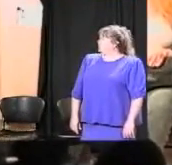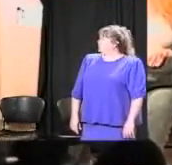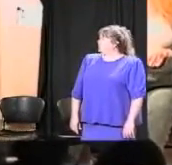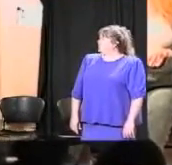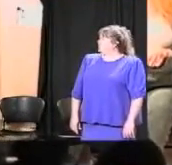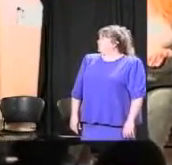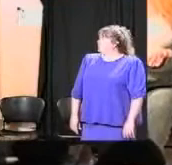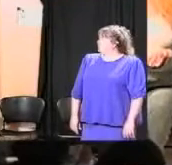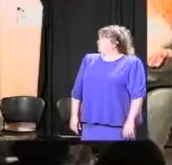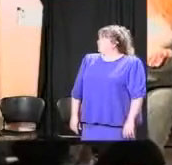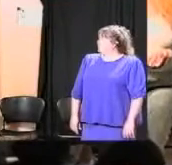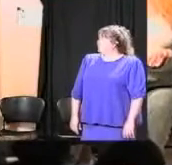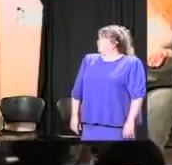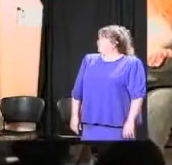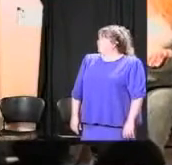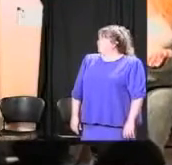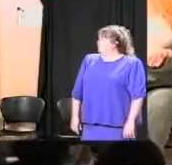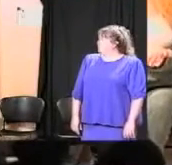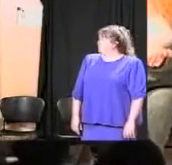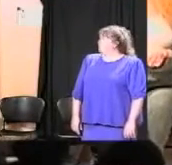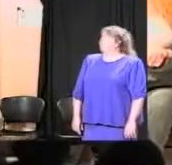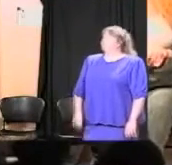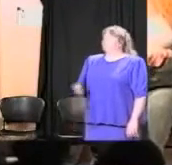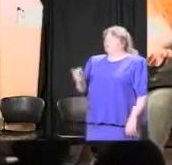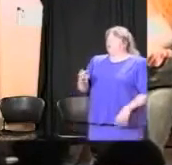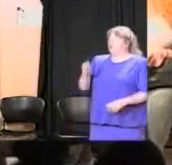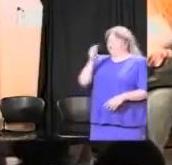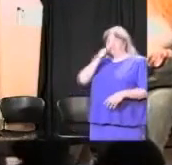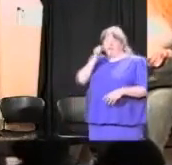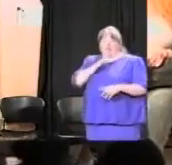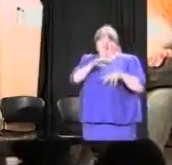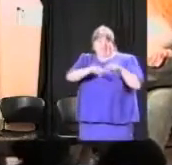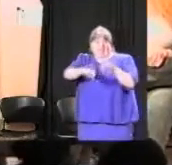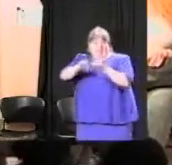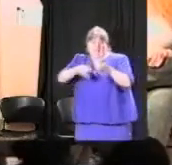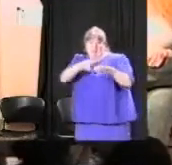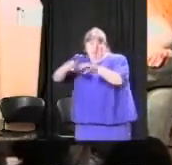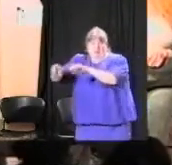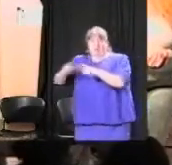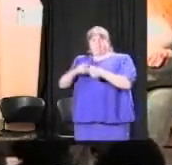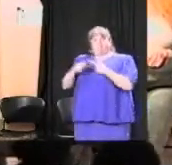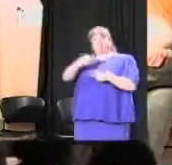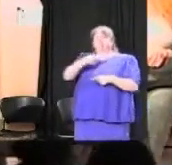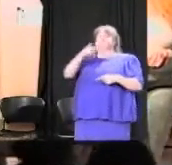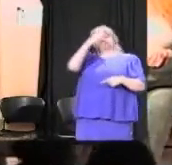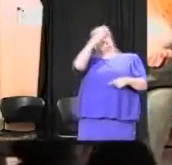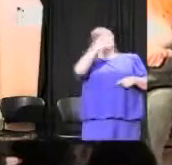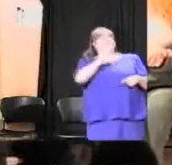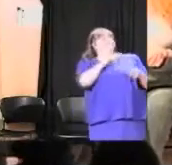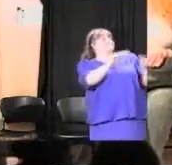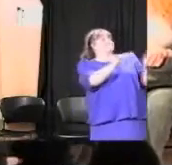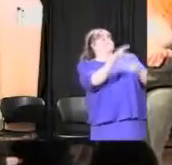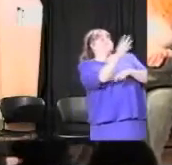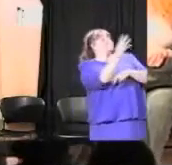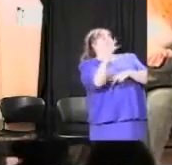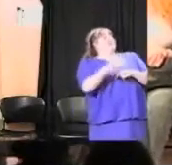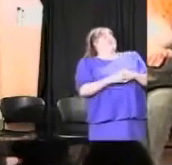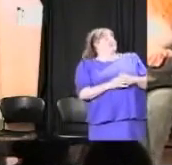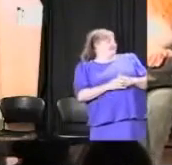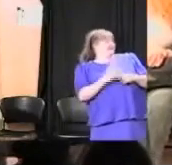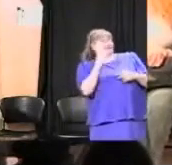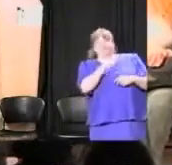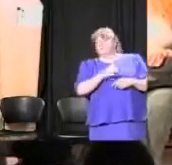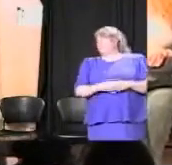school's perch on a hilltop. So that's where you said you won't go to being raped. The serious violence and abuse increased at Grand